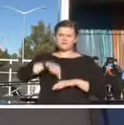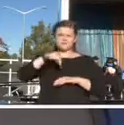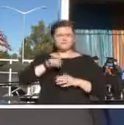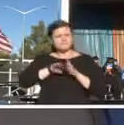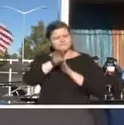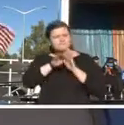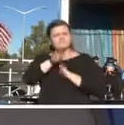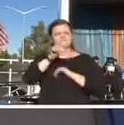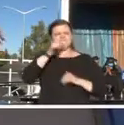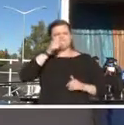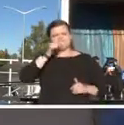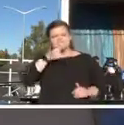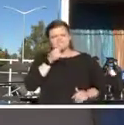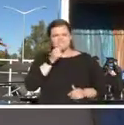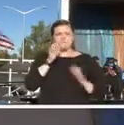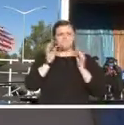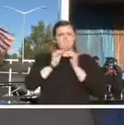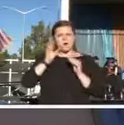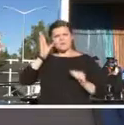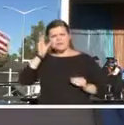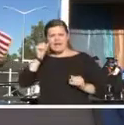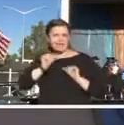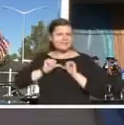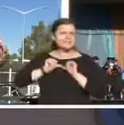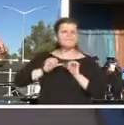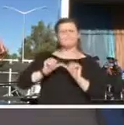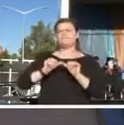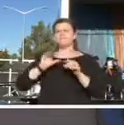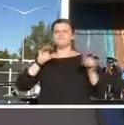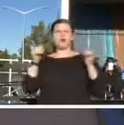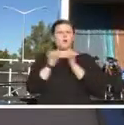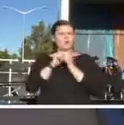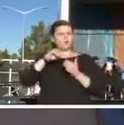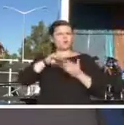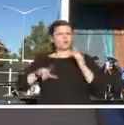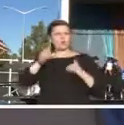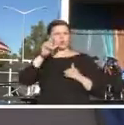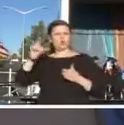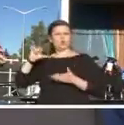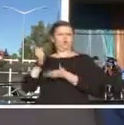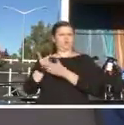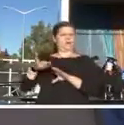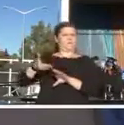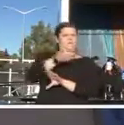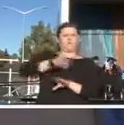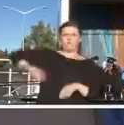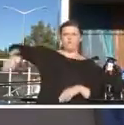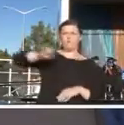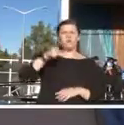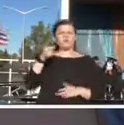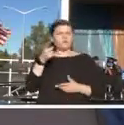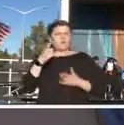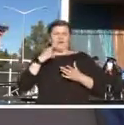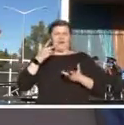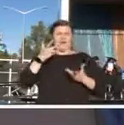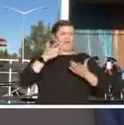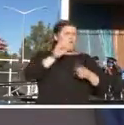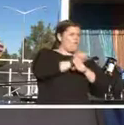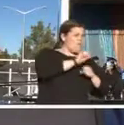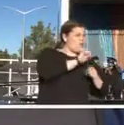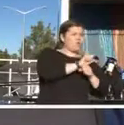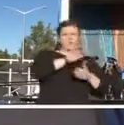a greater tenacity than students who came before you. You have juggled school, work, and